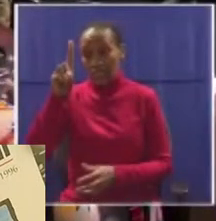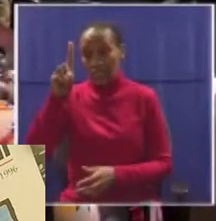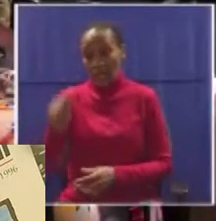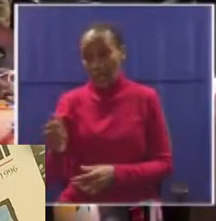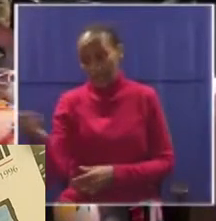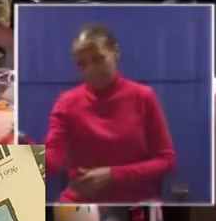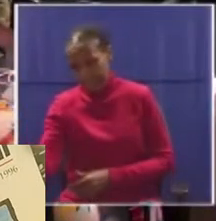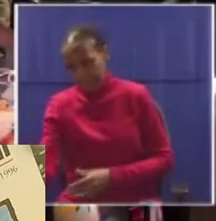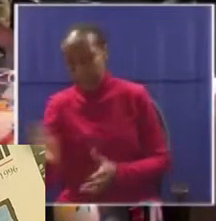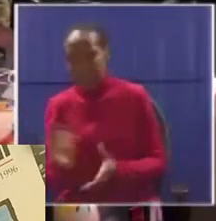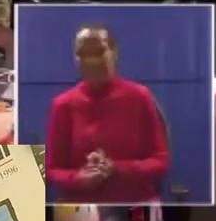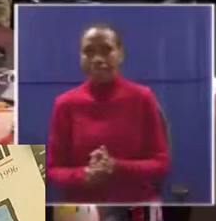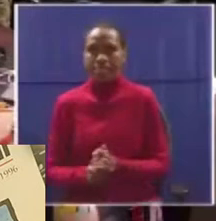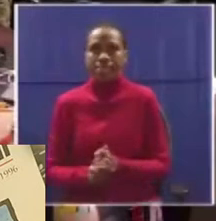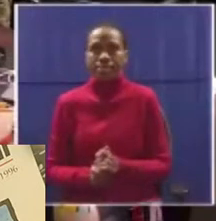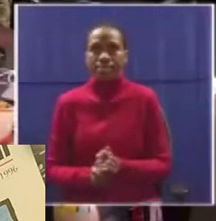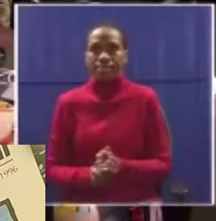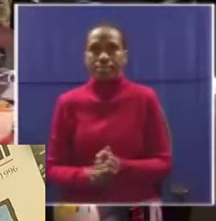D.A